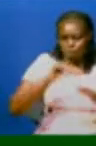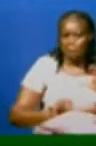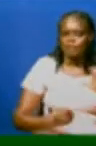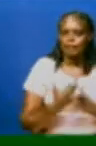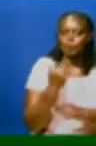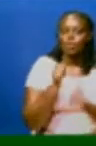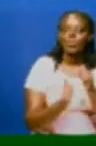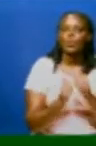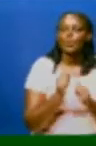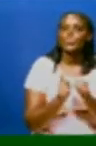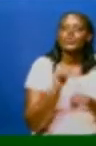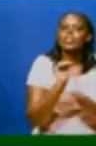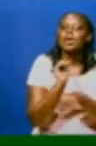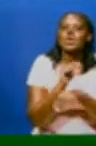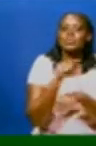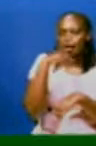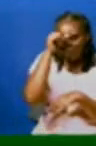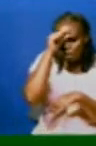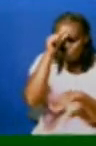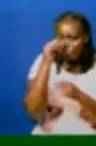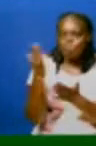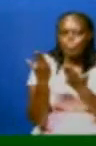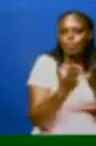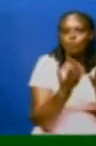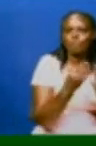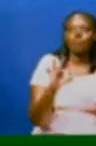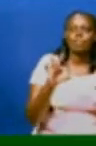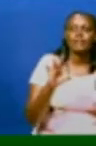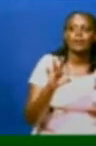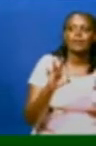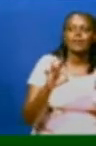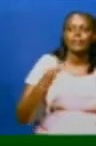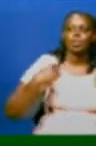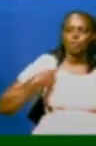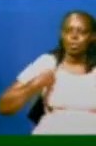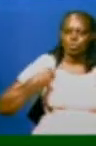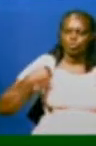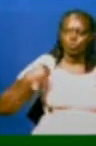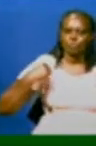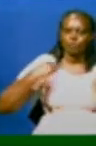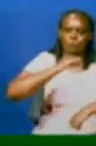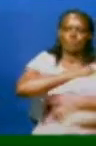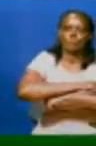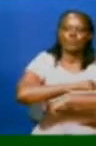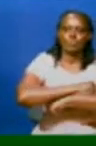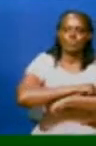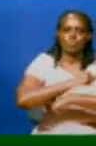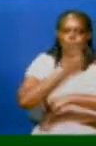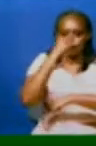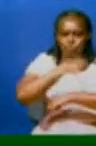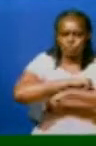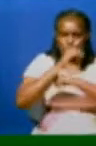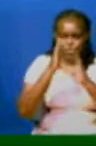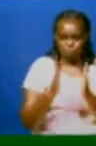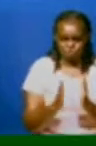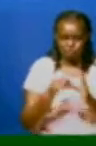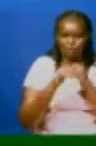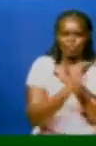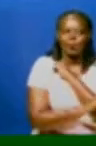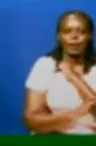is tasking the government to provide free uniforms for schools or for students across the